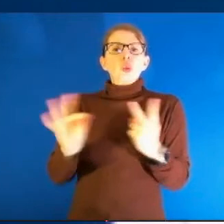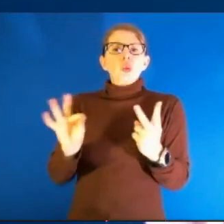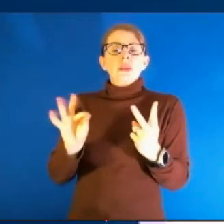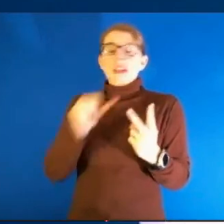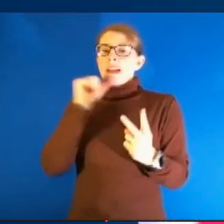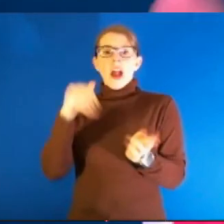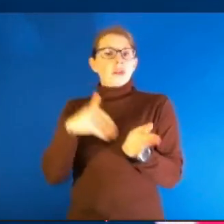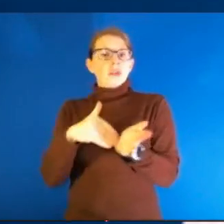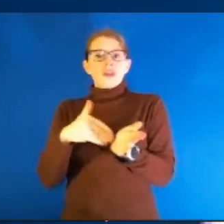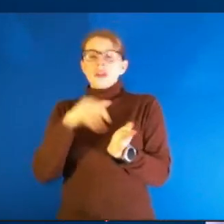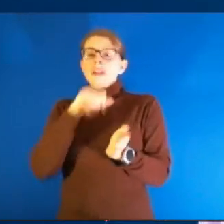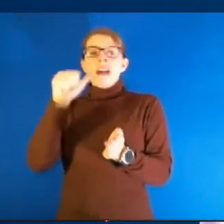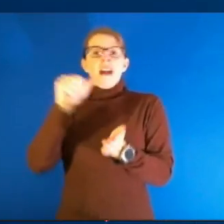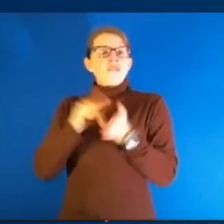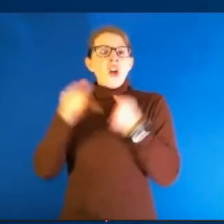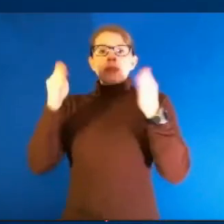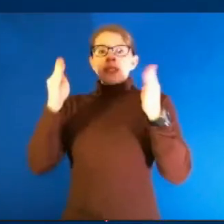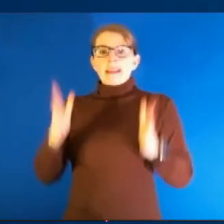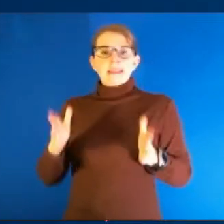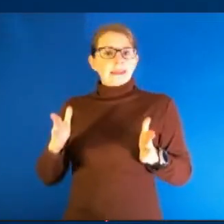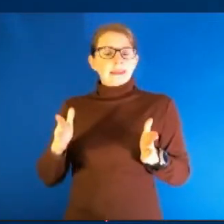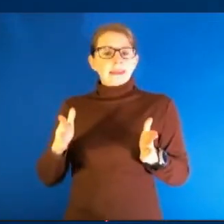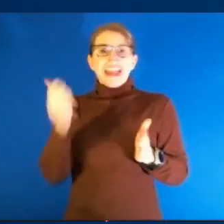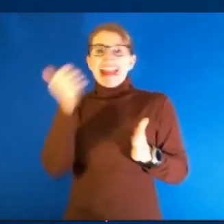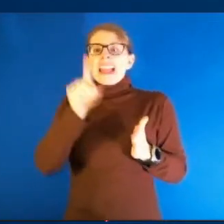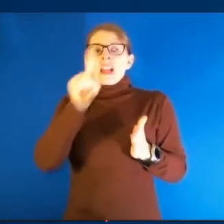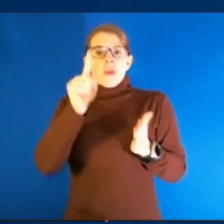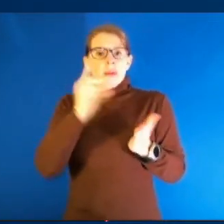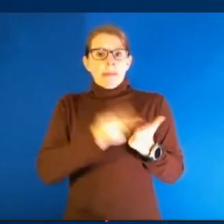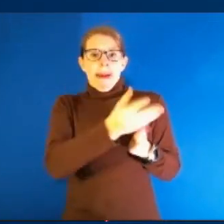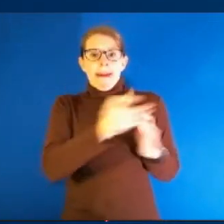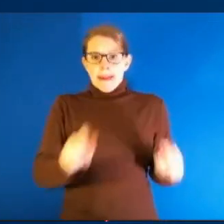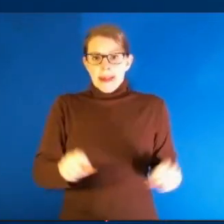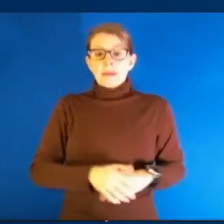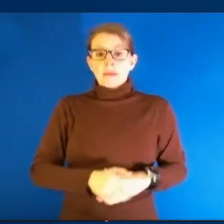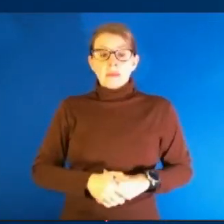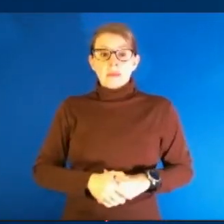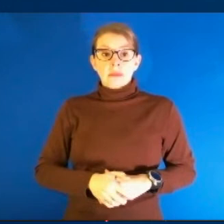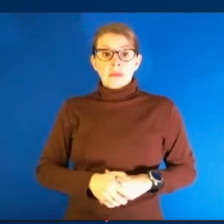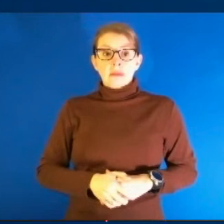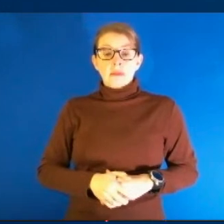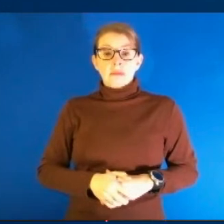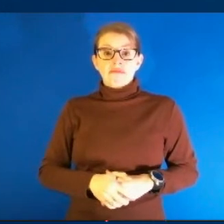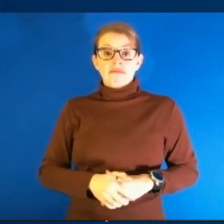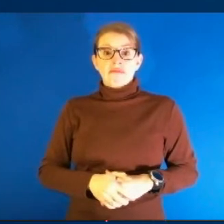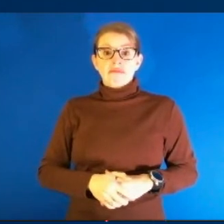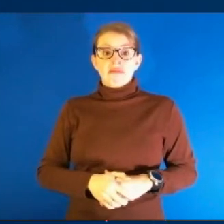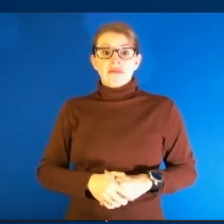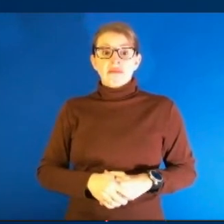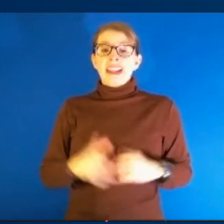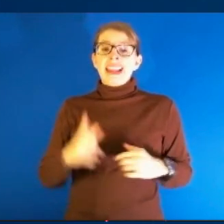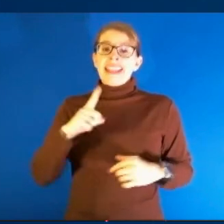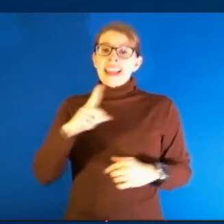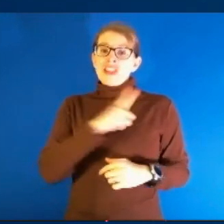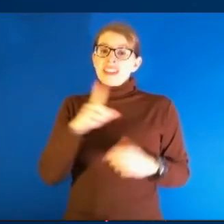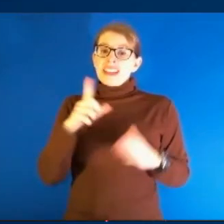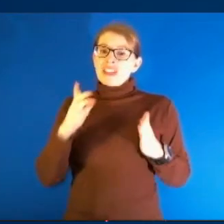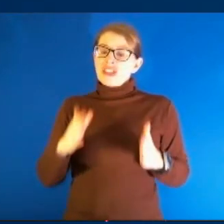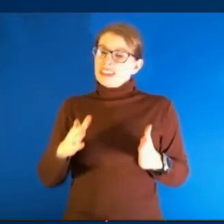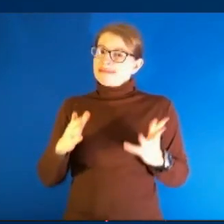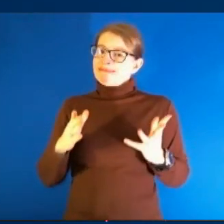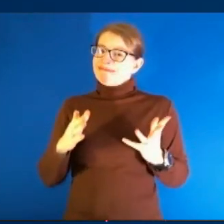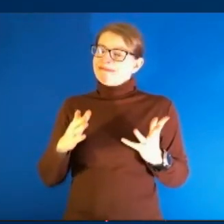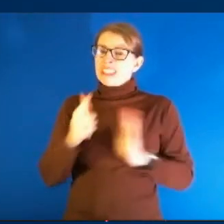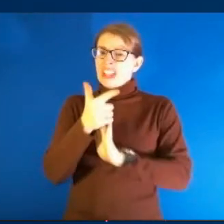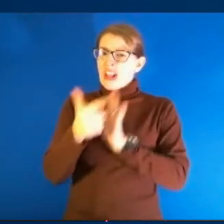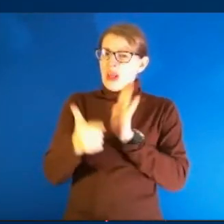We're going to put them out on the counter. Anybody can buy them. And that's essentially what legislation like this is doing. It removes the people who